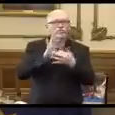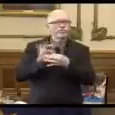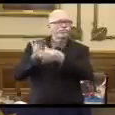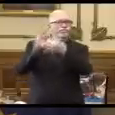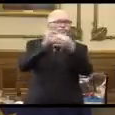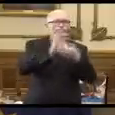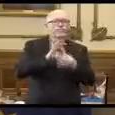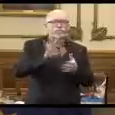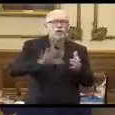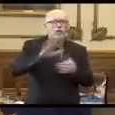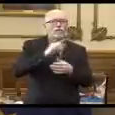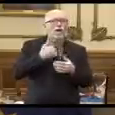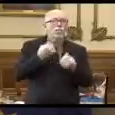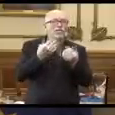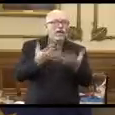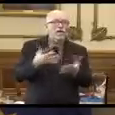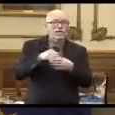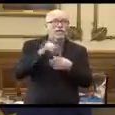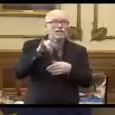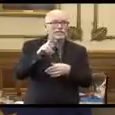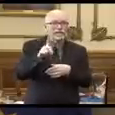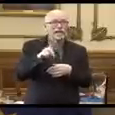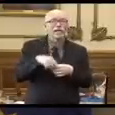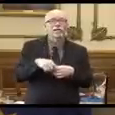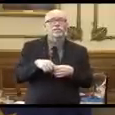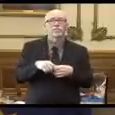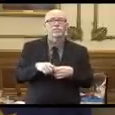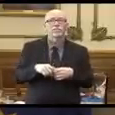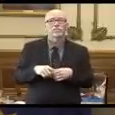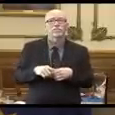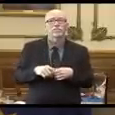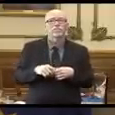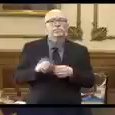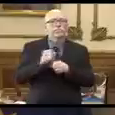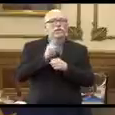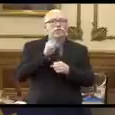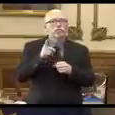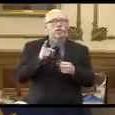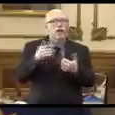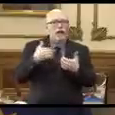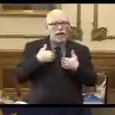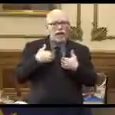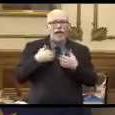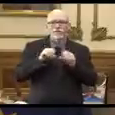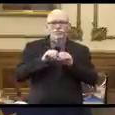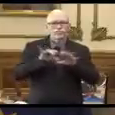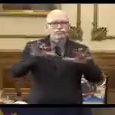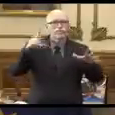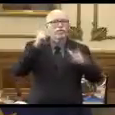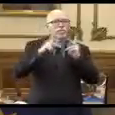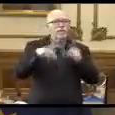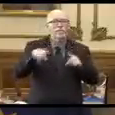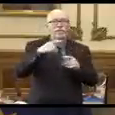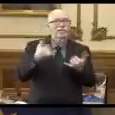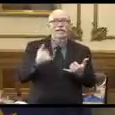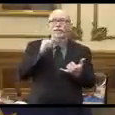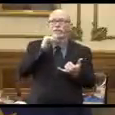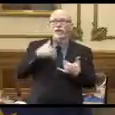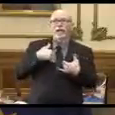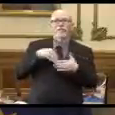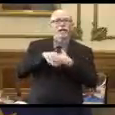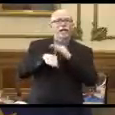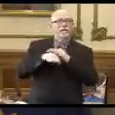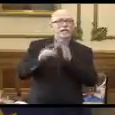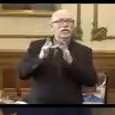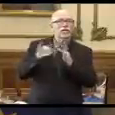with the partnership of our providers that are here in the state of Indiana, making sure there's a bridge there for folks who don't have